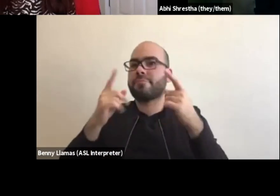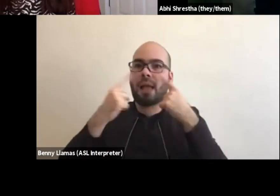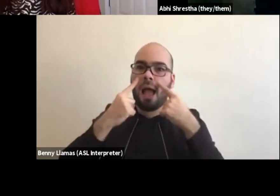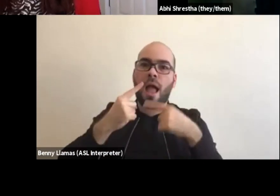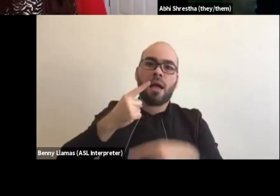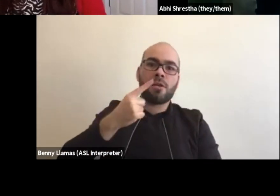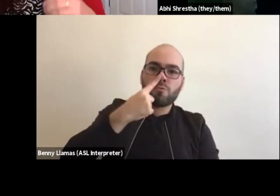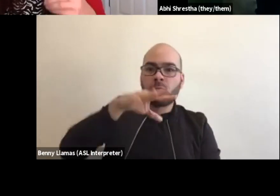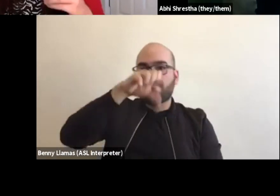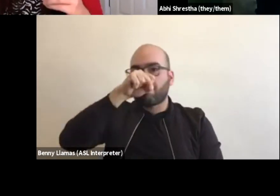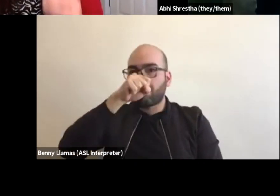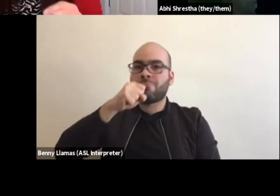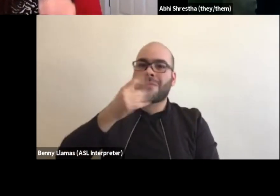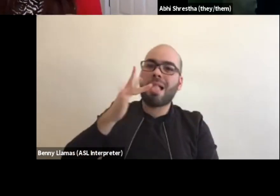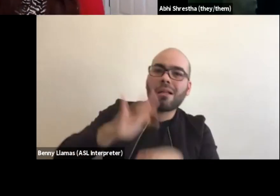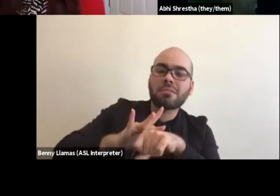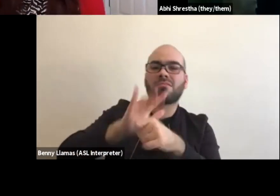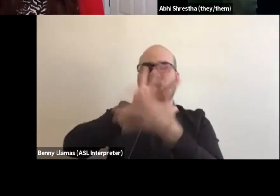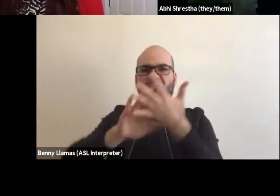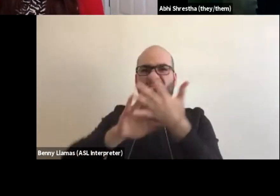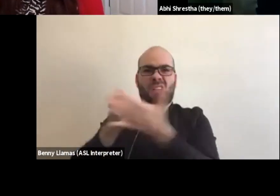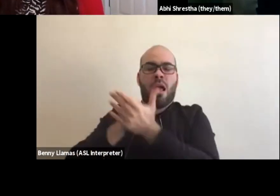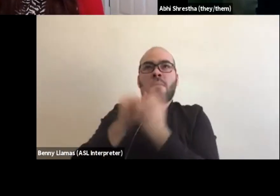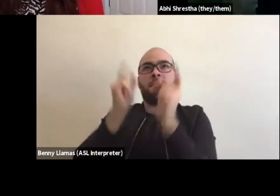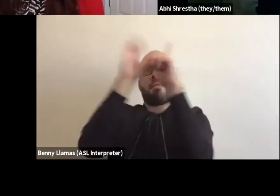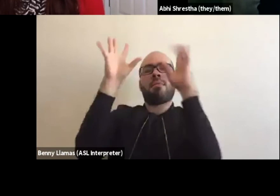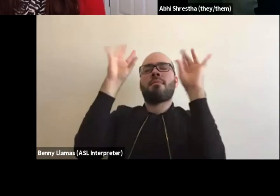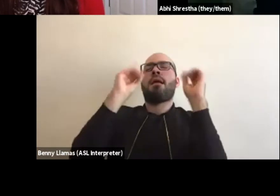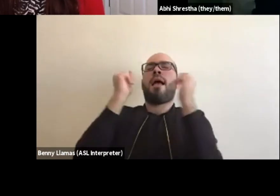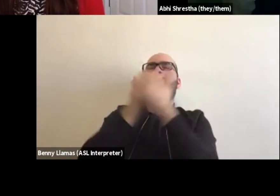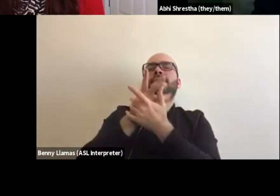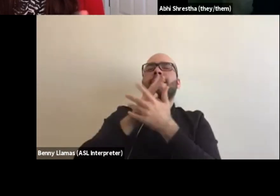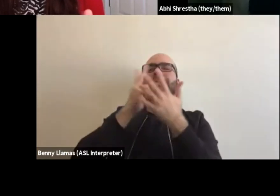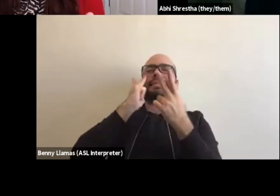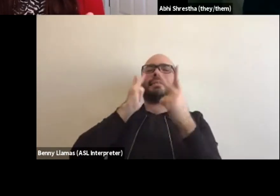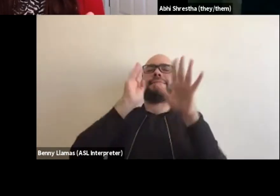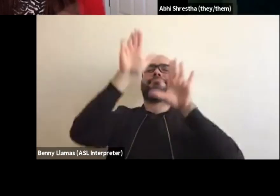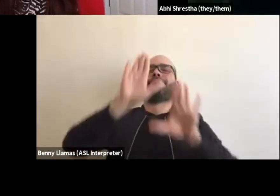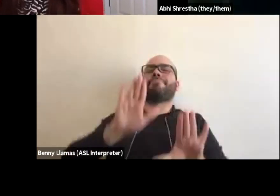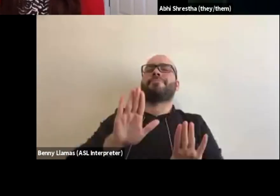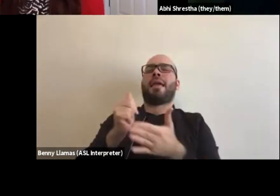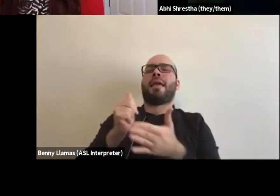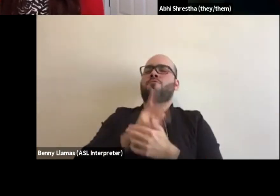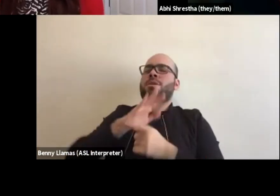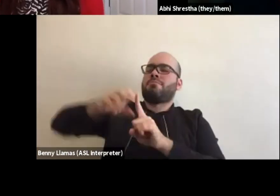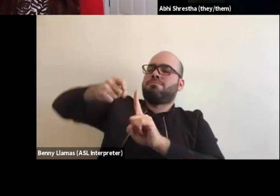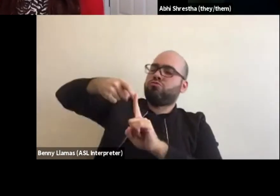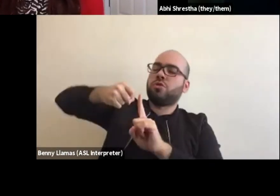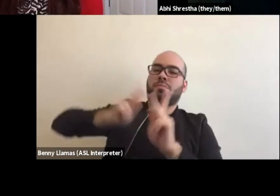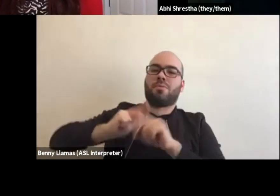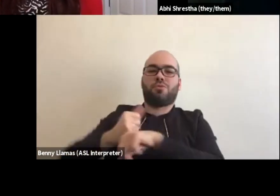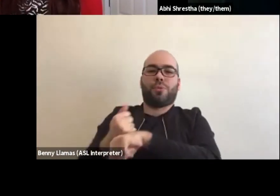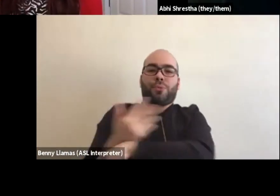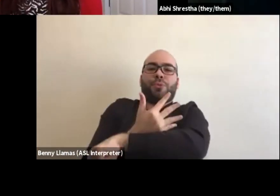how to be precise and how to create evocative language. Yeah,